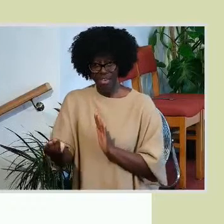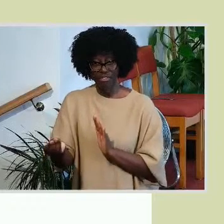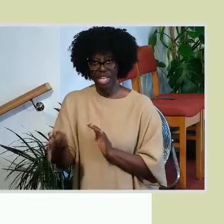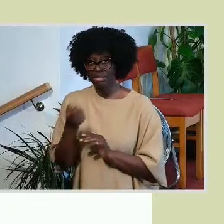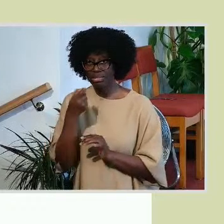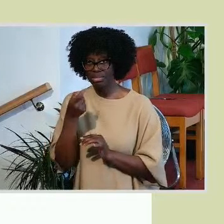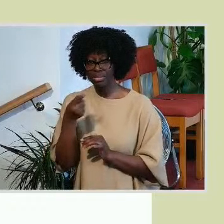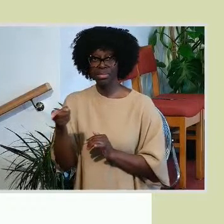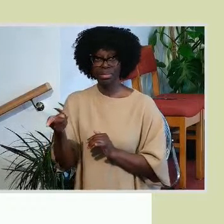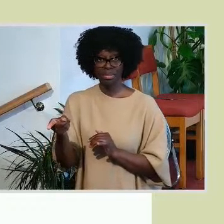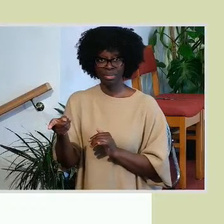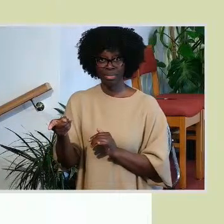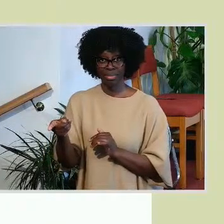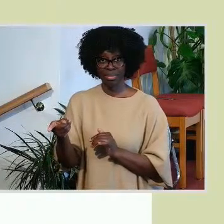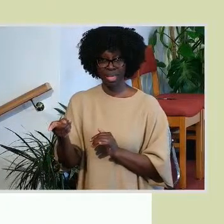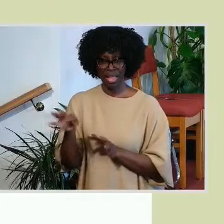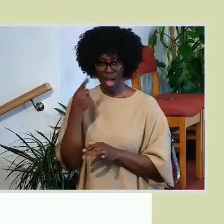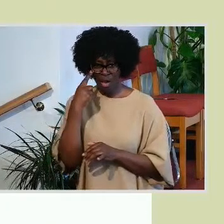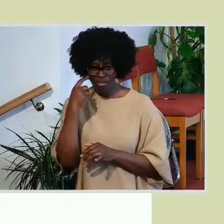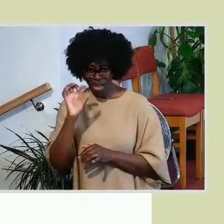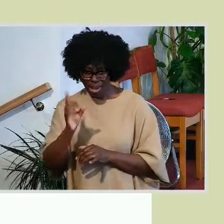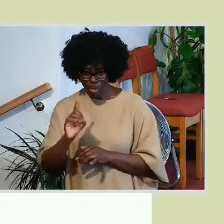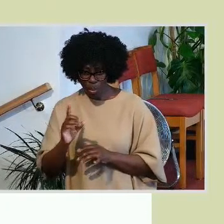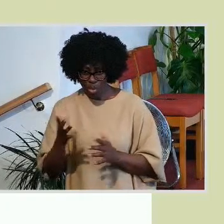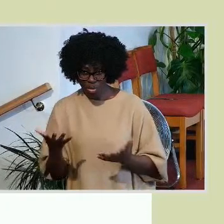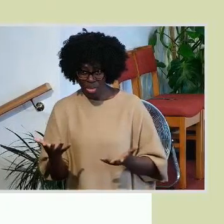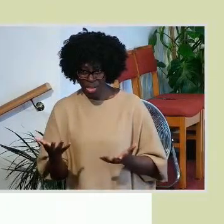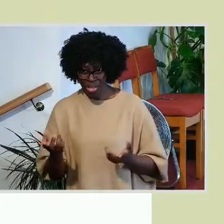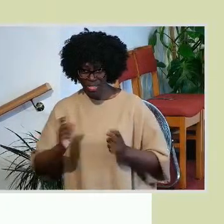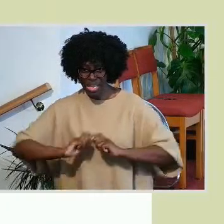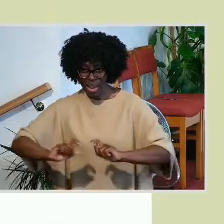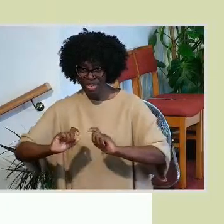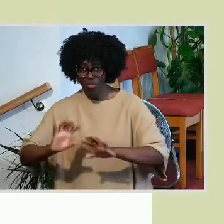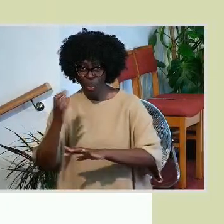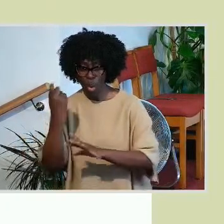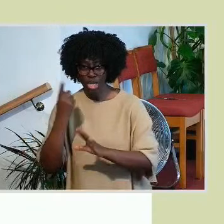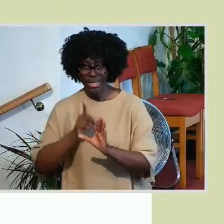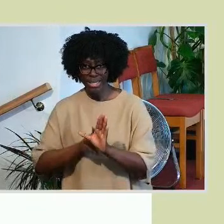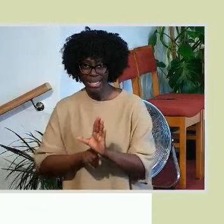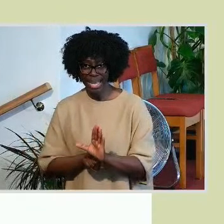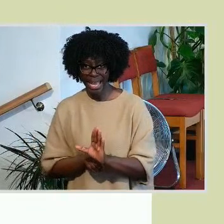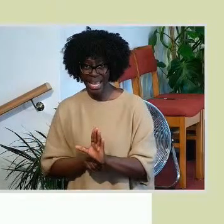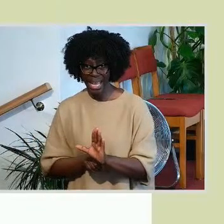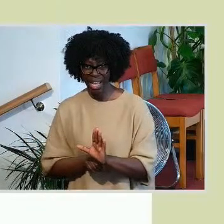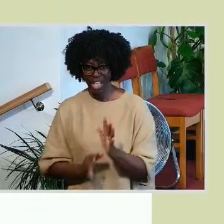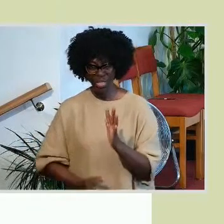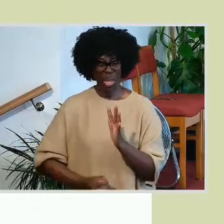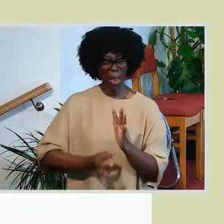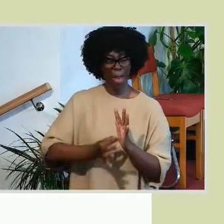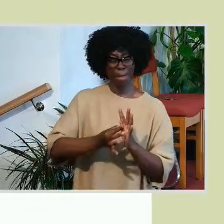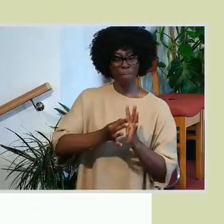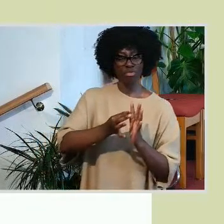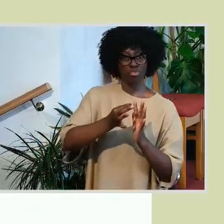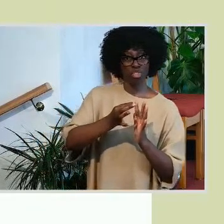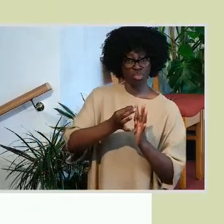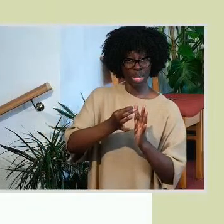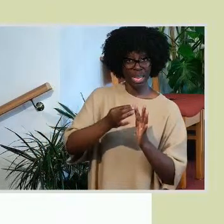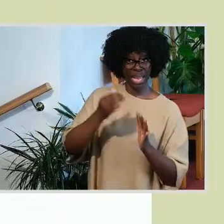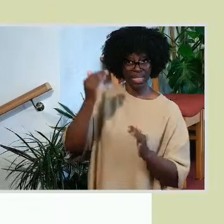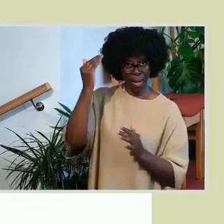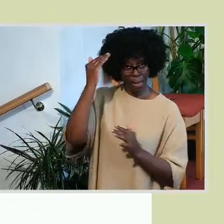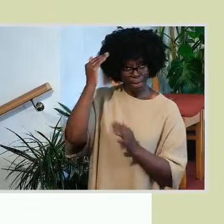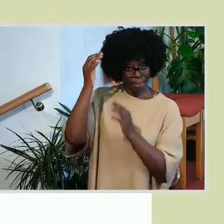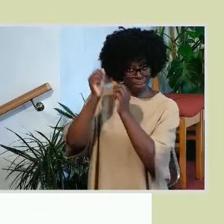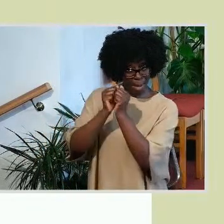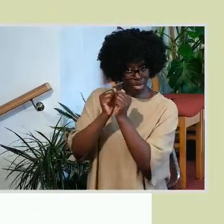after these 12 weeks, and they actually continued the study for another year, there was no improvement in their mental health, in their